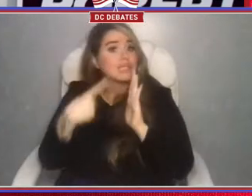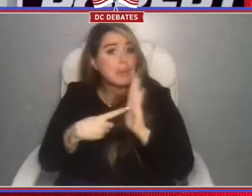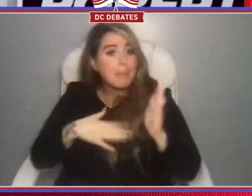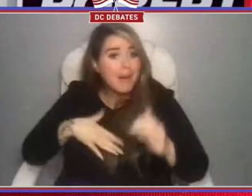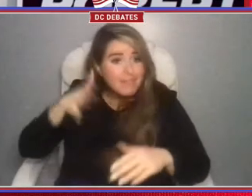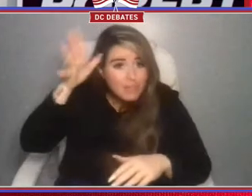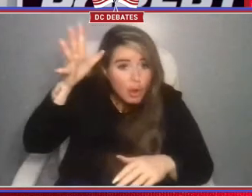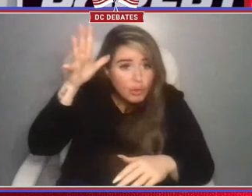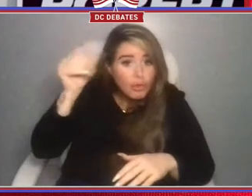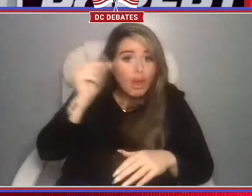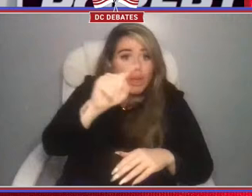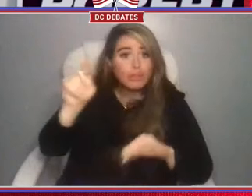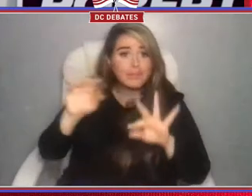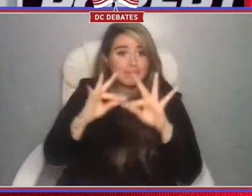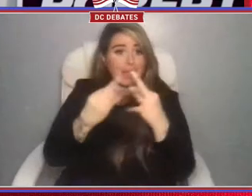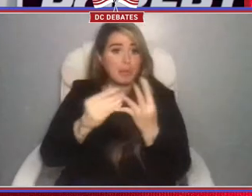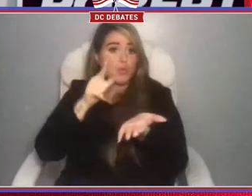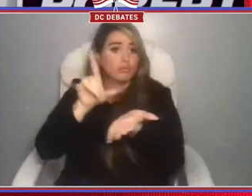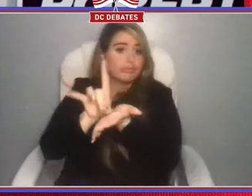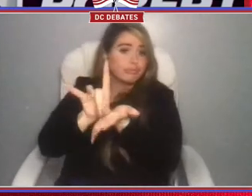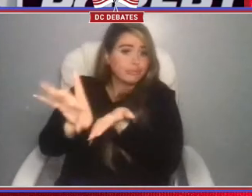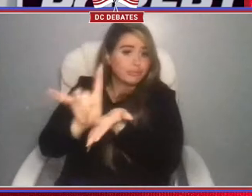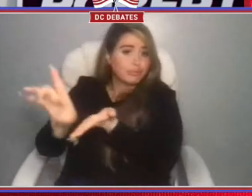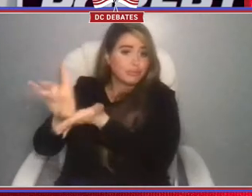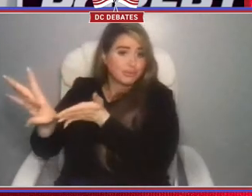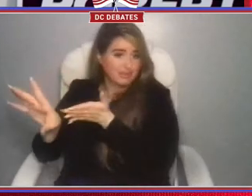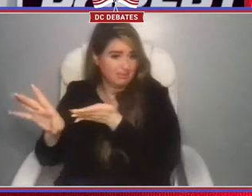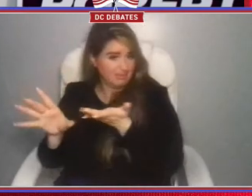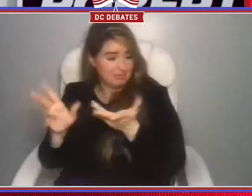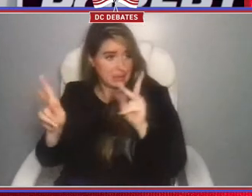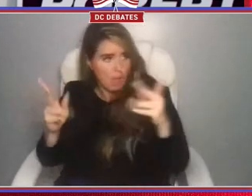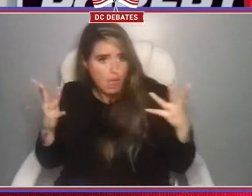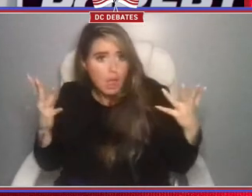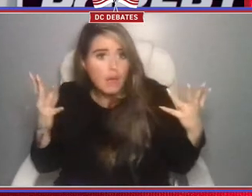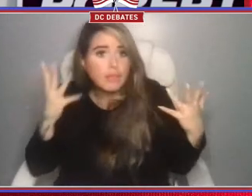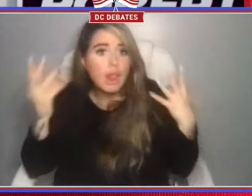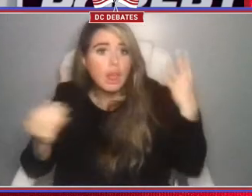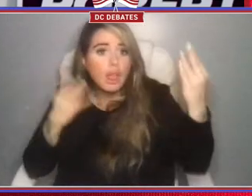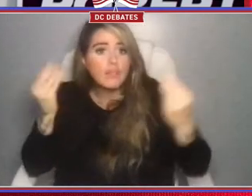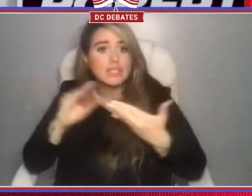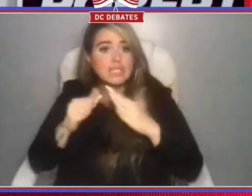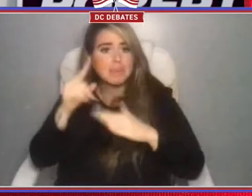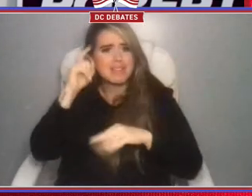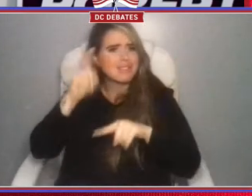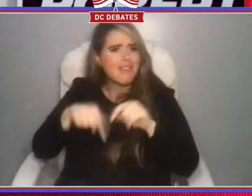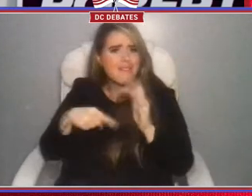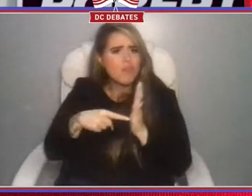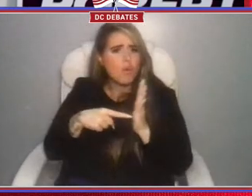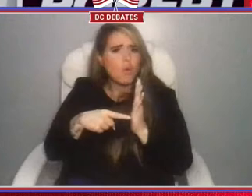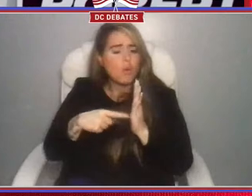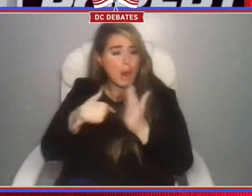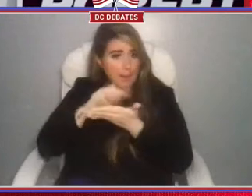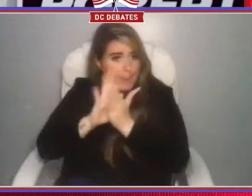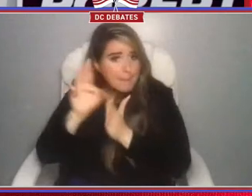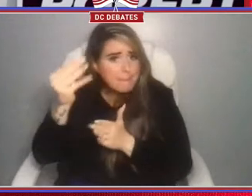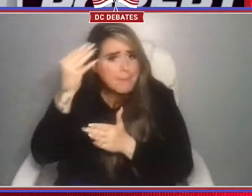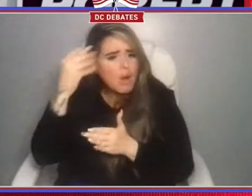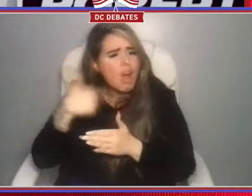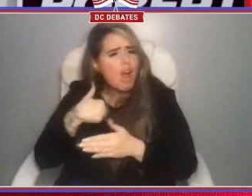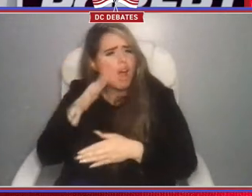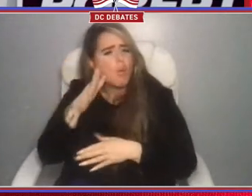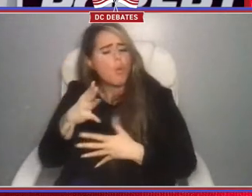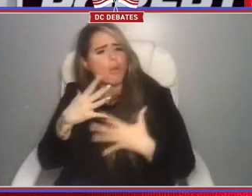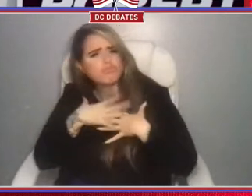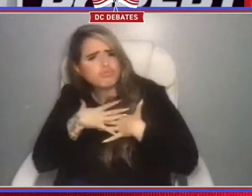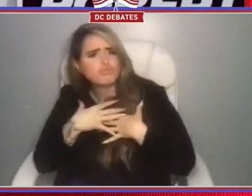our city that are being pushed out of our city day after day. I'm going to be a mayor who understands what affordable housing is